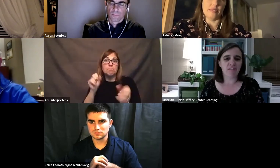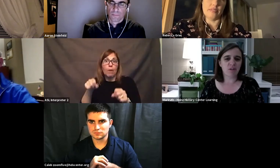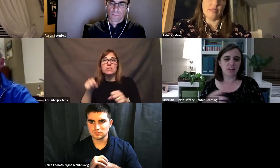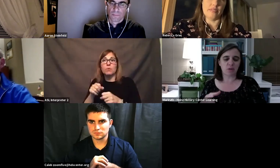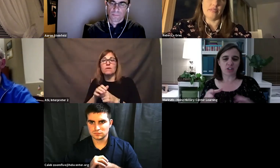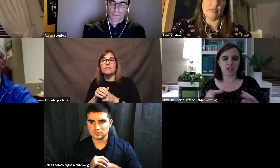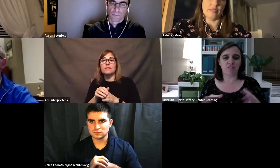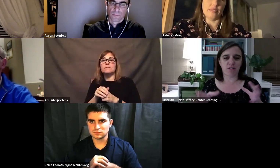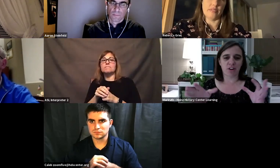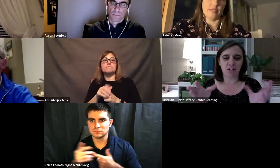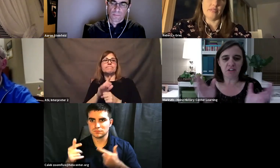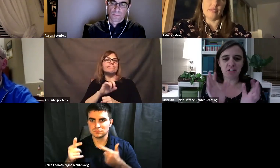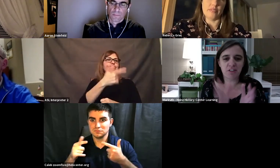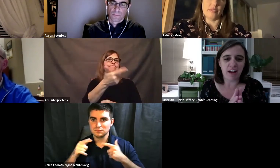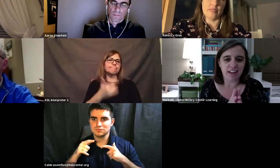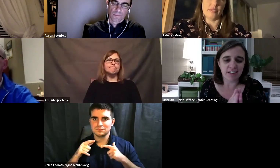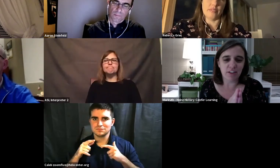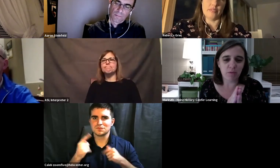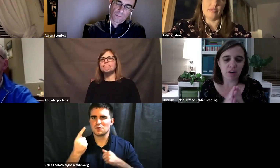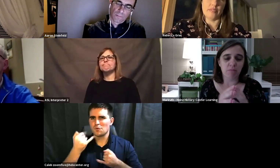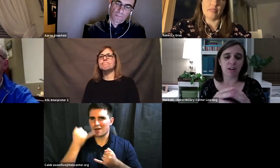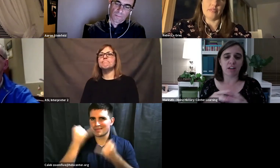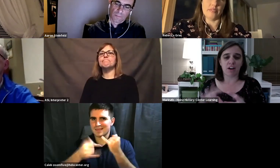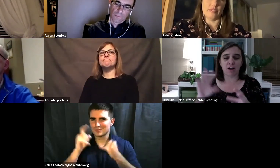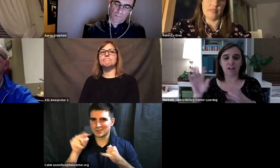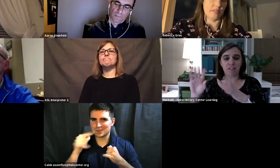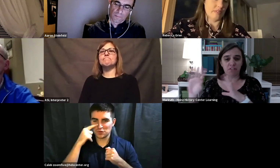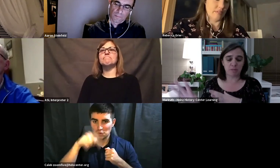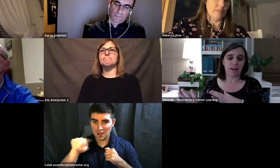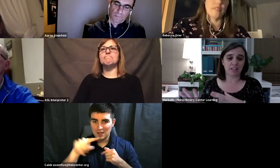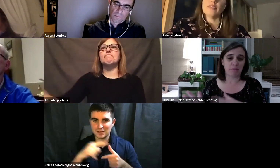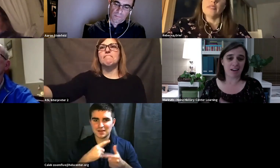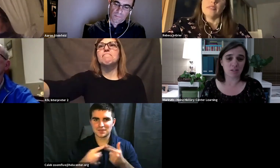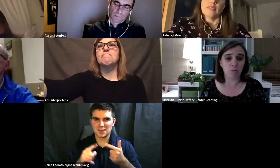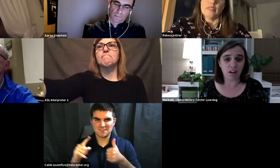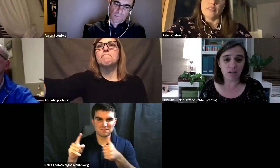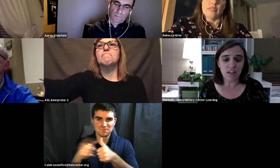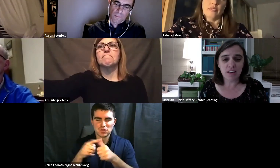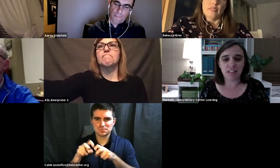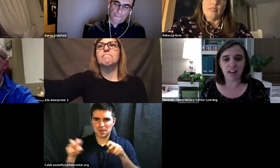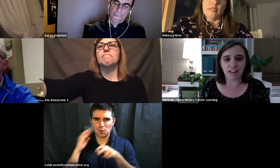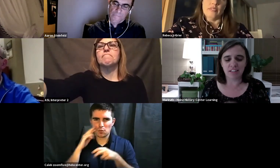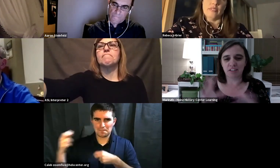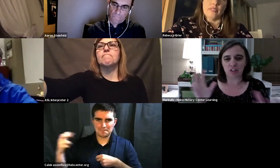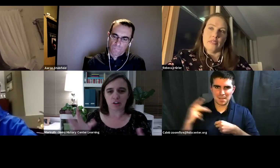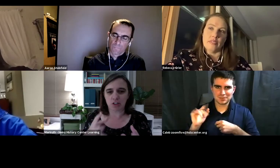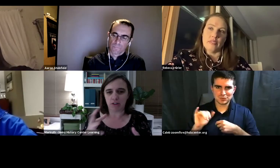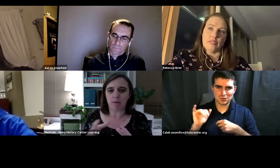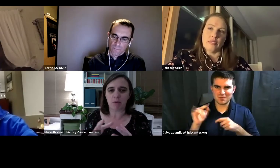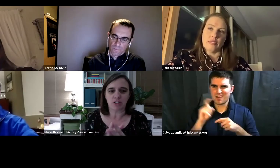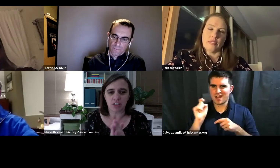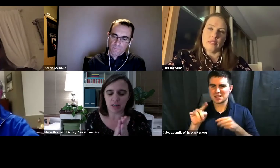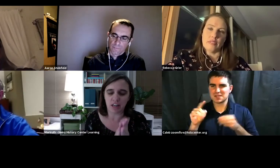have one last question for you guys, and then we're going to bring our first panelist back as well to ask kind of a larger